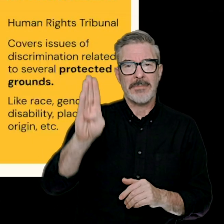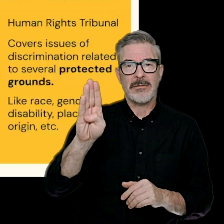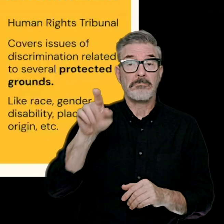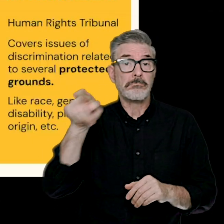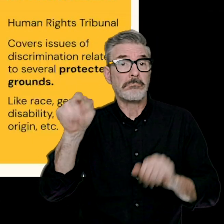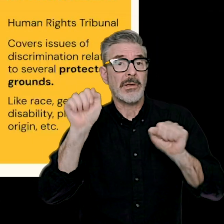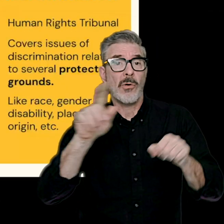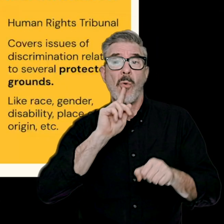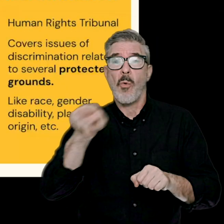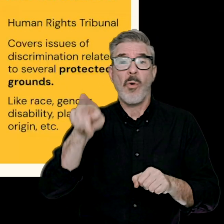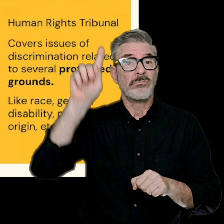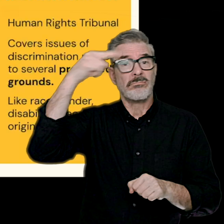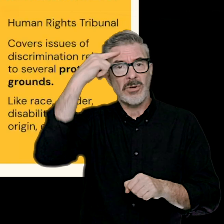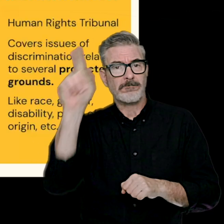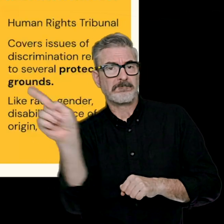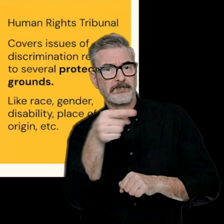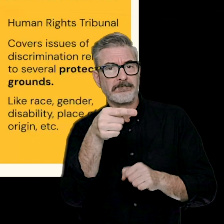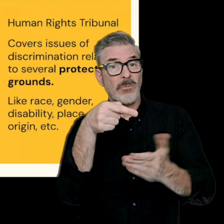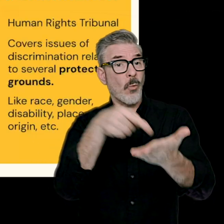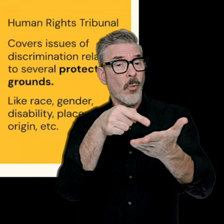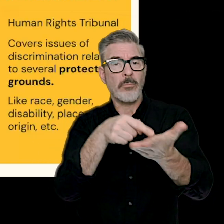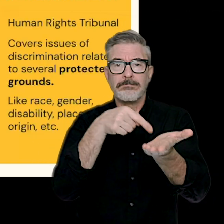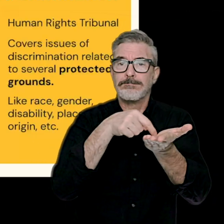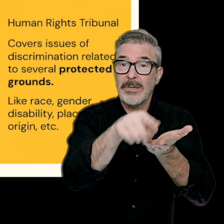resource available to you at any time.